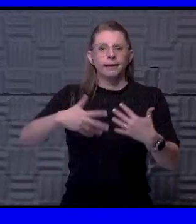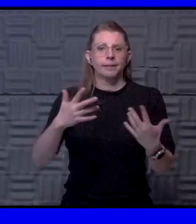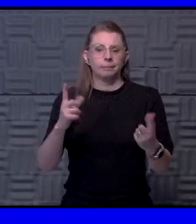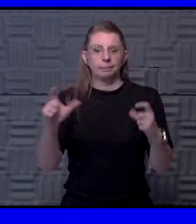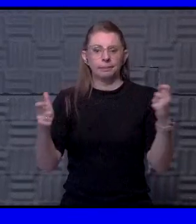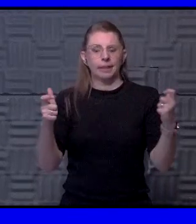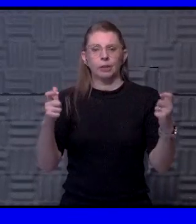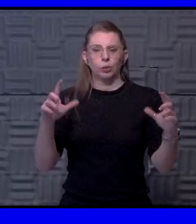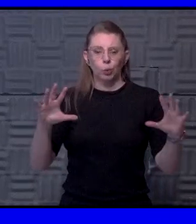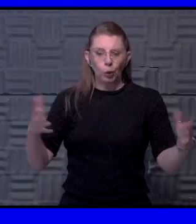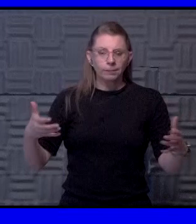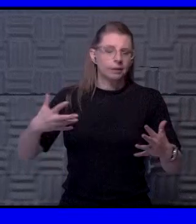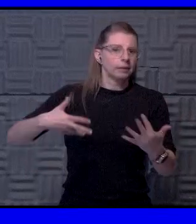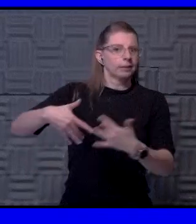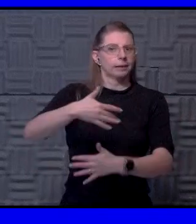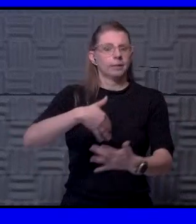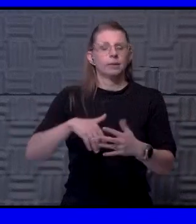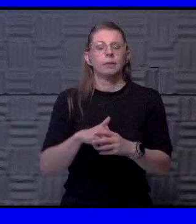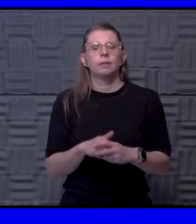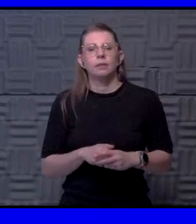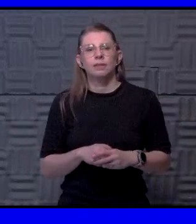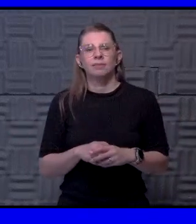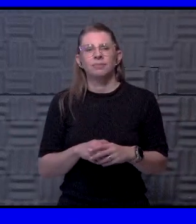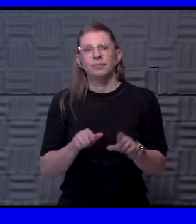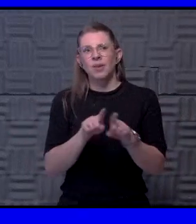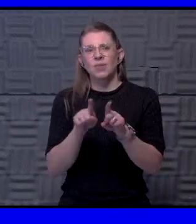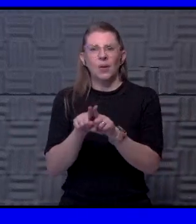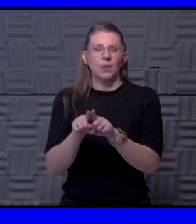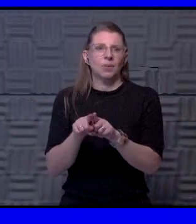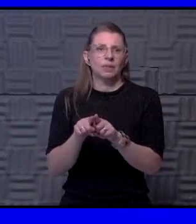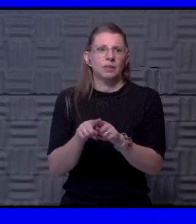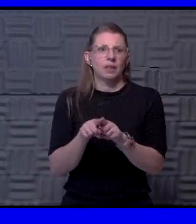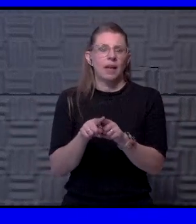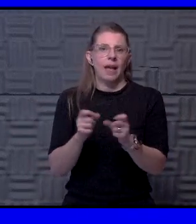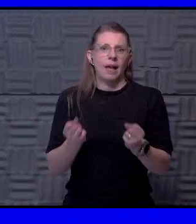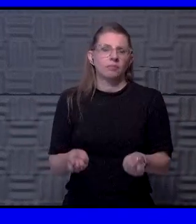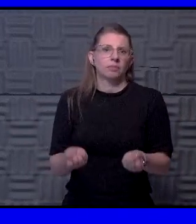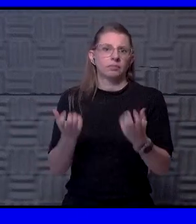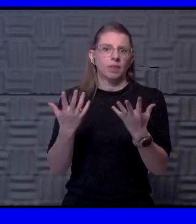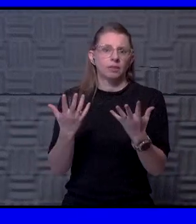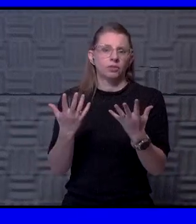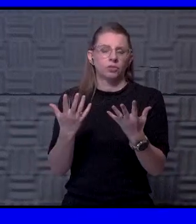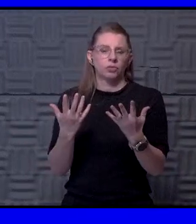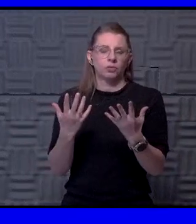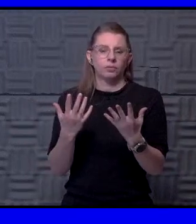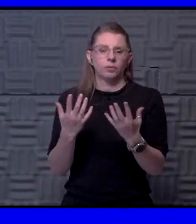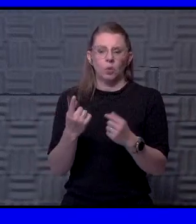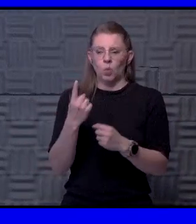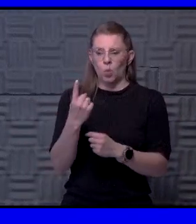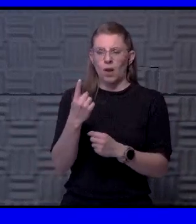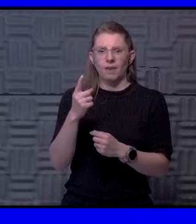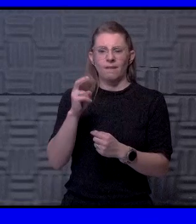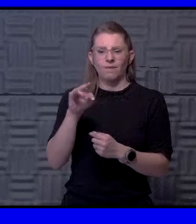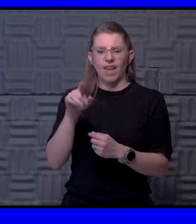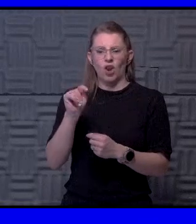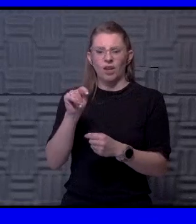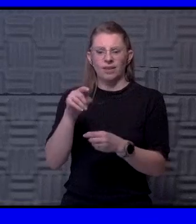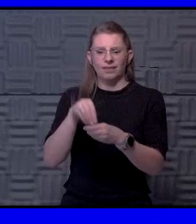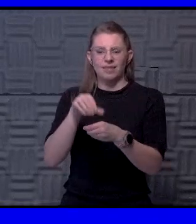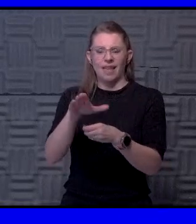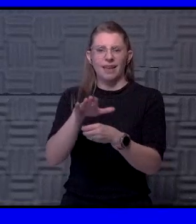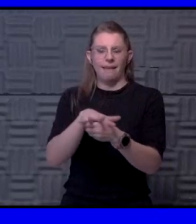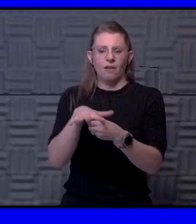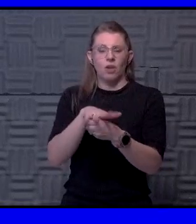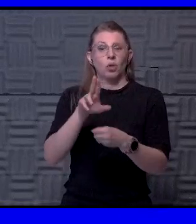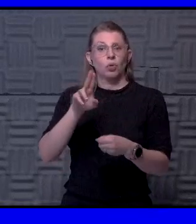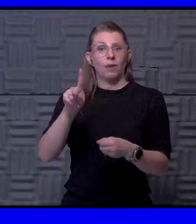But also what is the prevalence or the amount of any one particular variant in that area. I know that